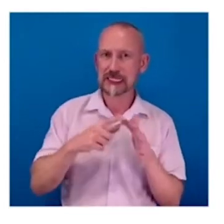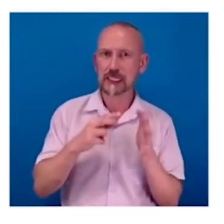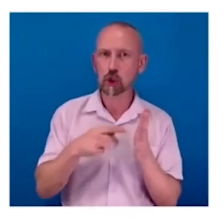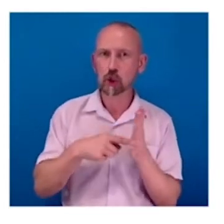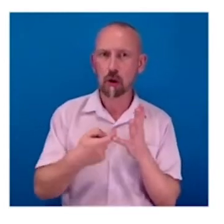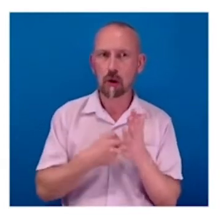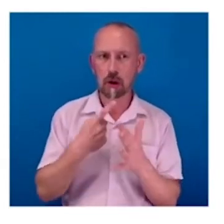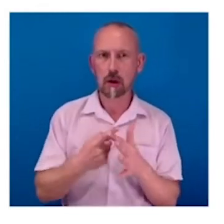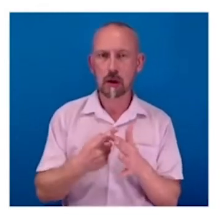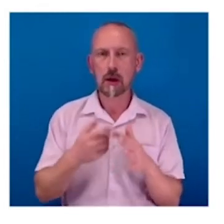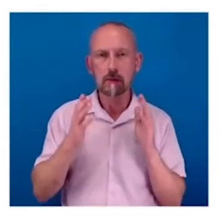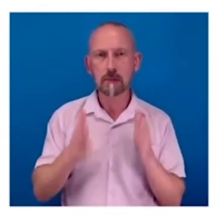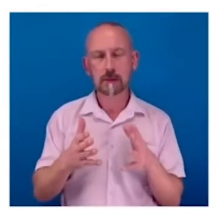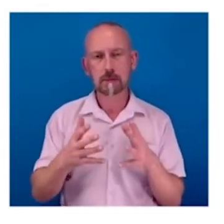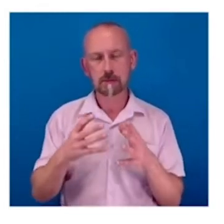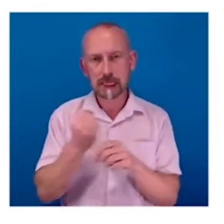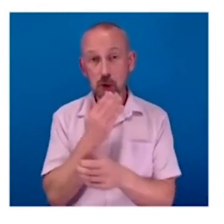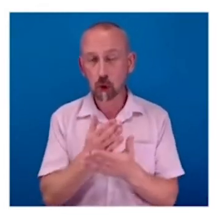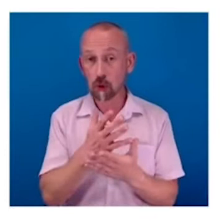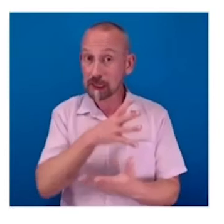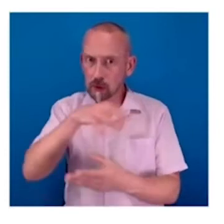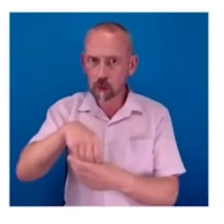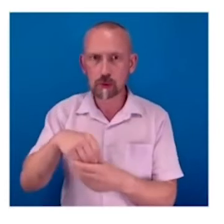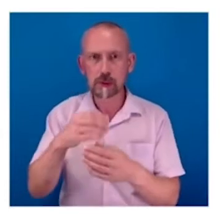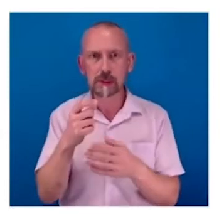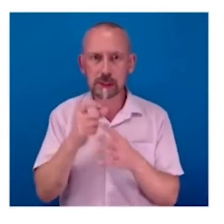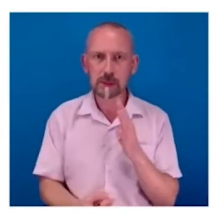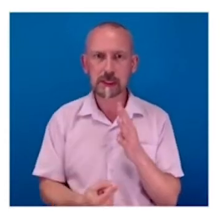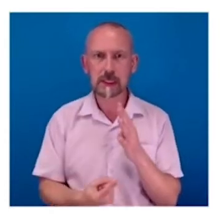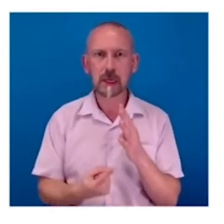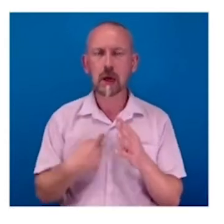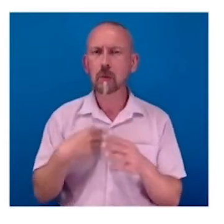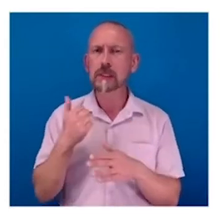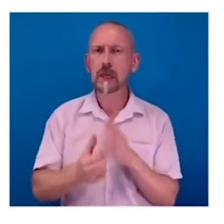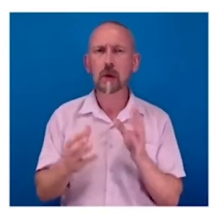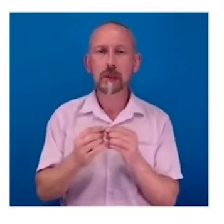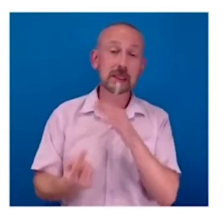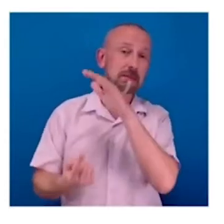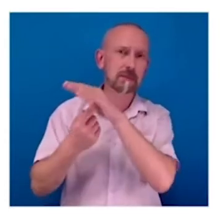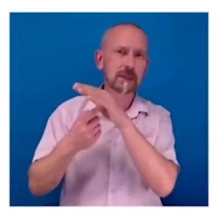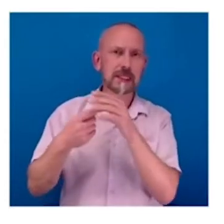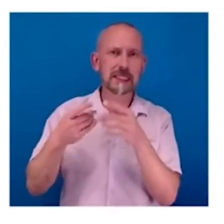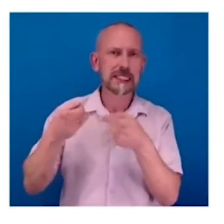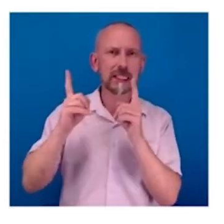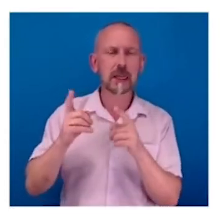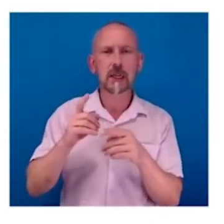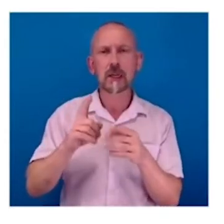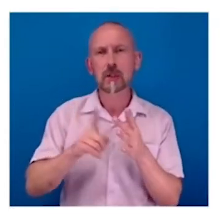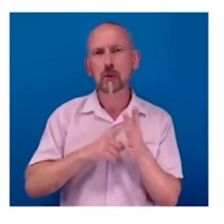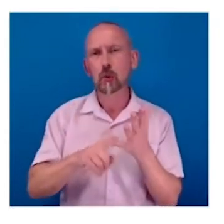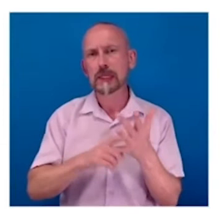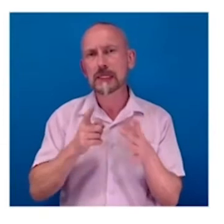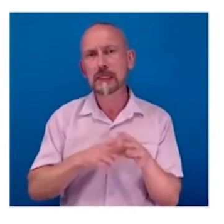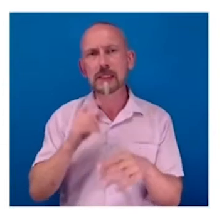the messaging that we receive from our leaders, starting with our CIO, who is Julie Sweet, or our CIO, Penelope